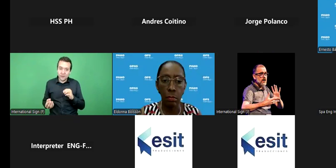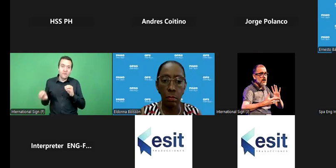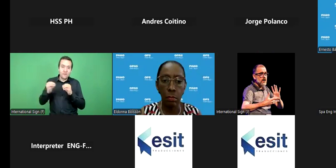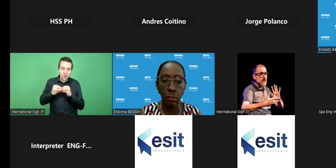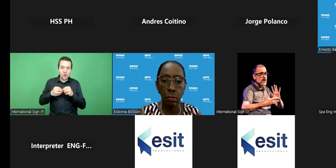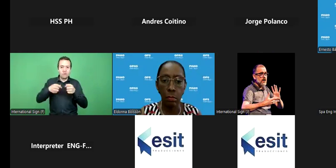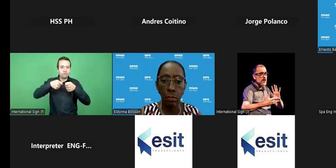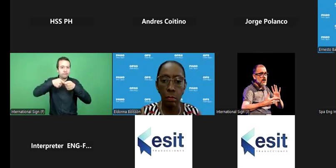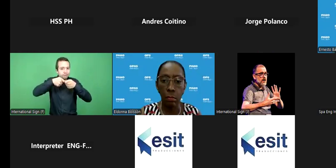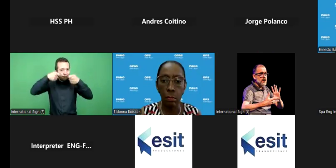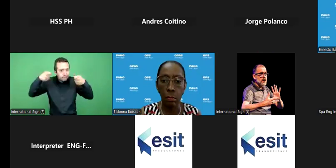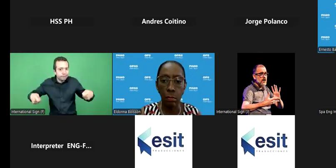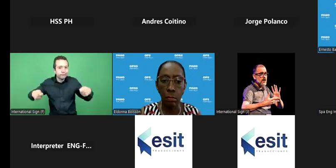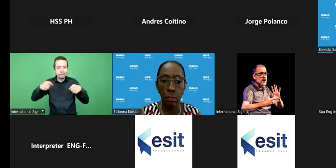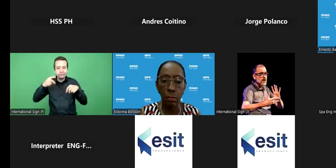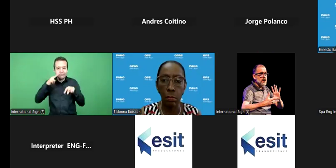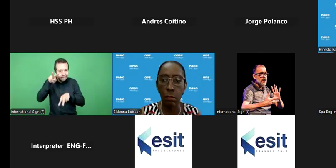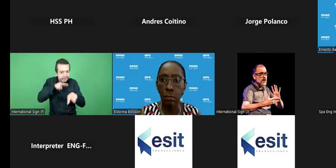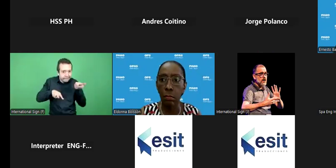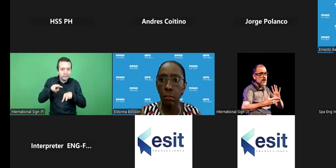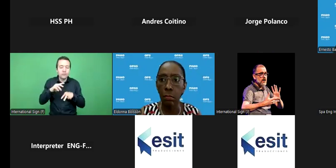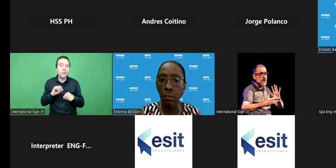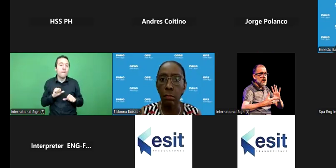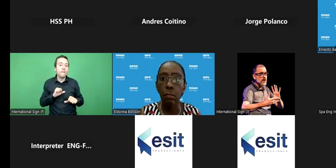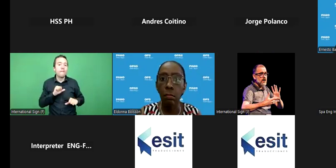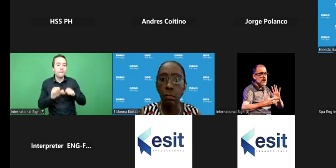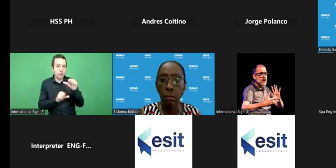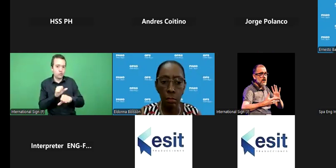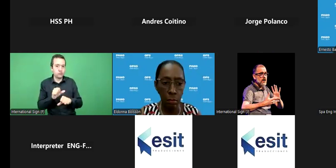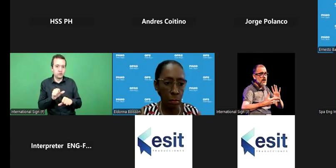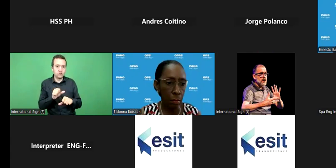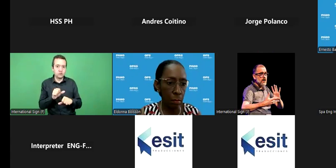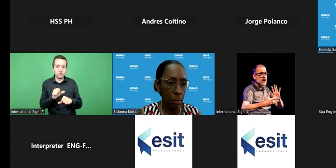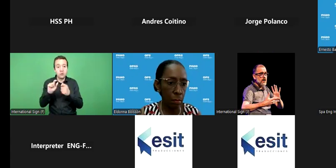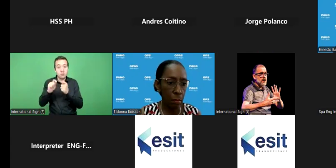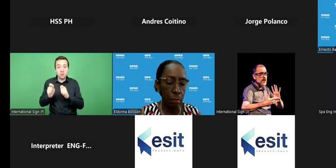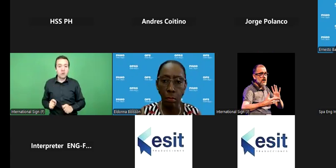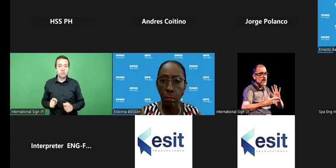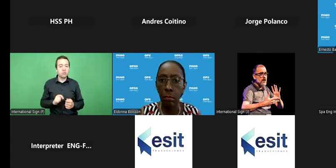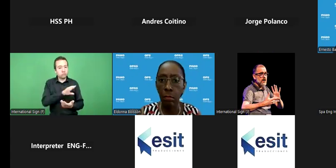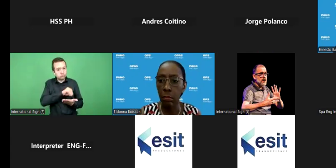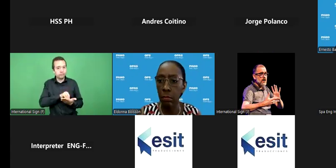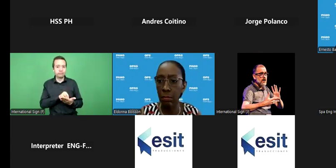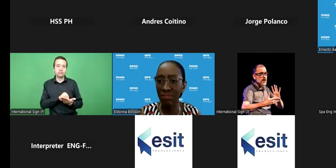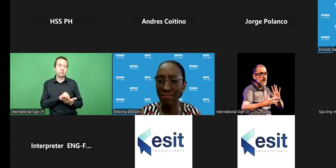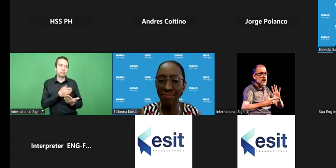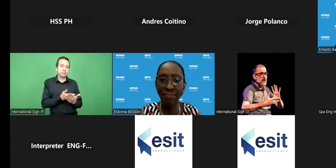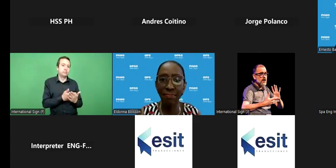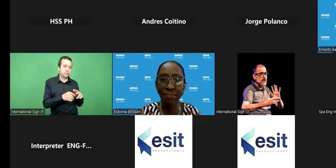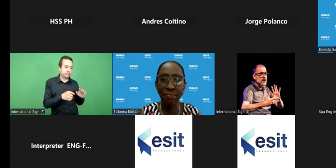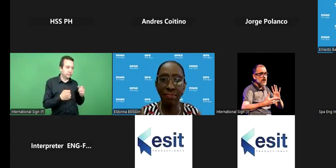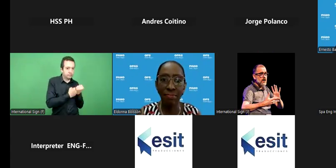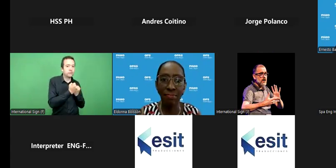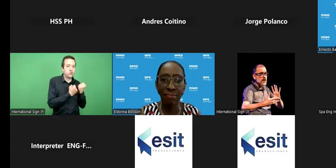process. And I think I will leave it there, Gabriel. I'm happy to be with all of you and the